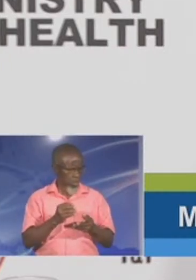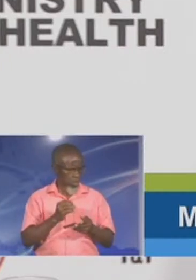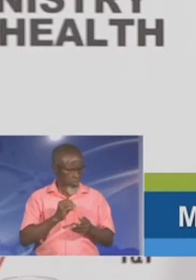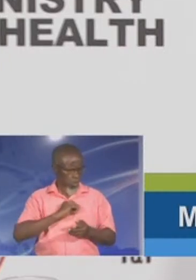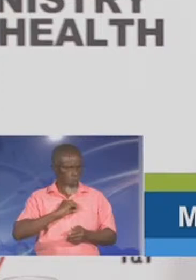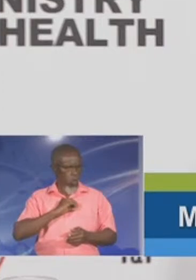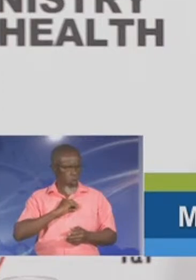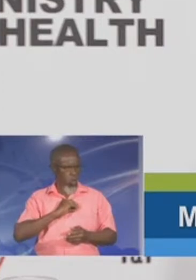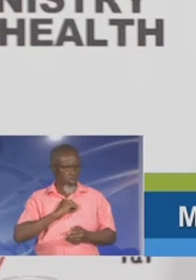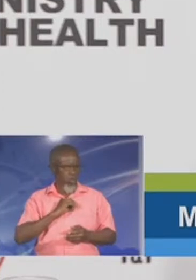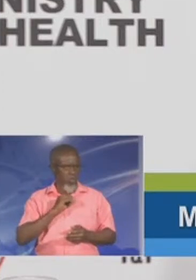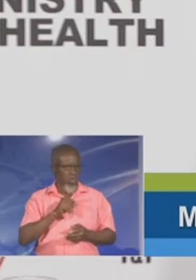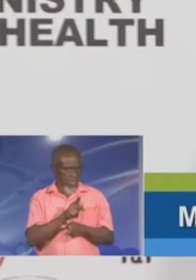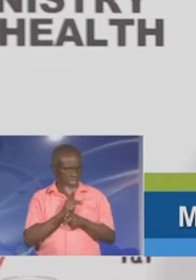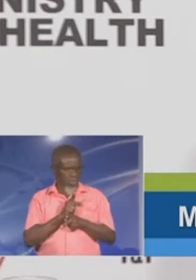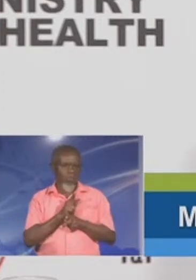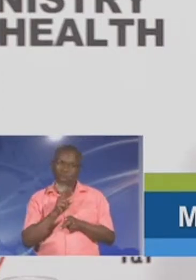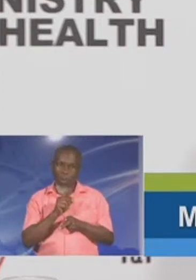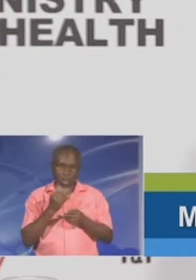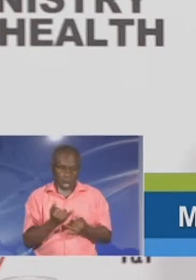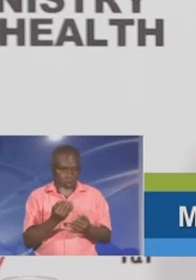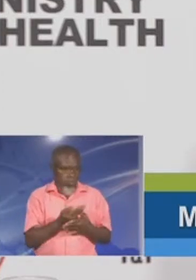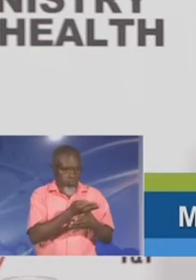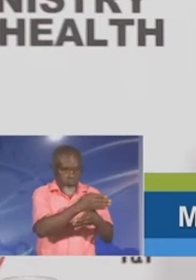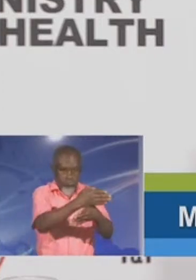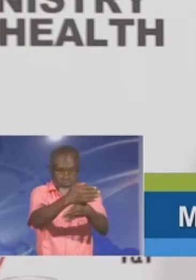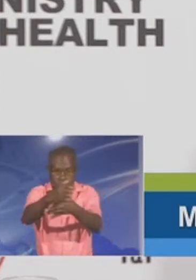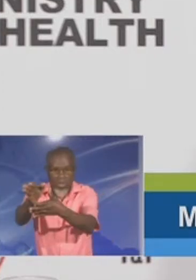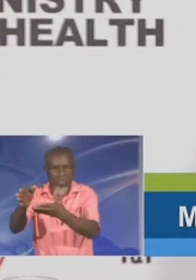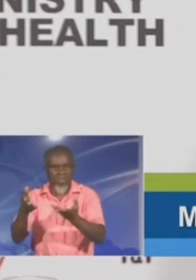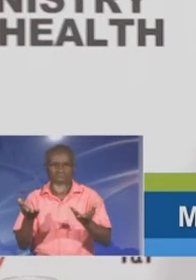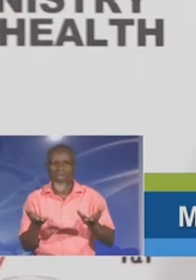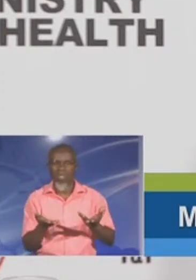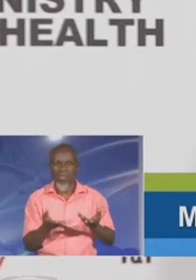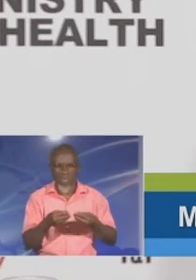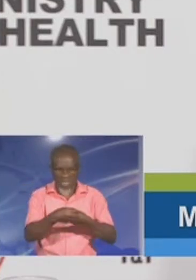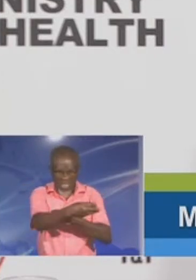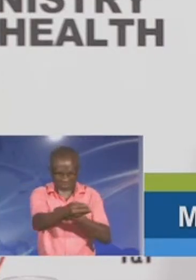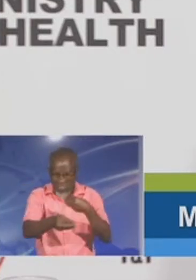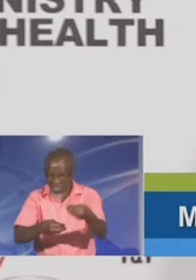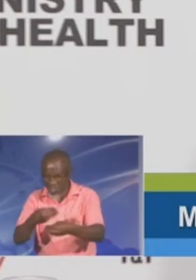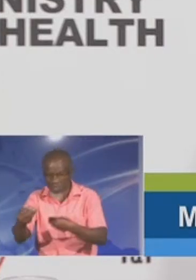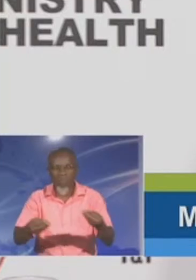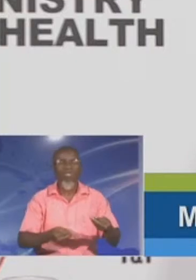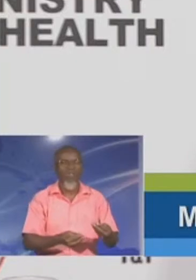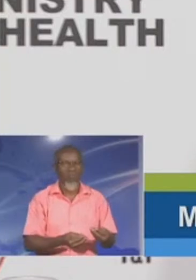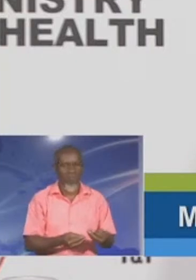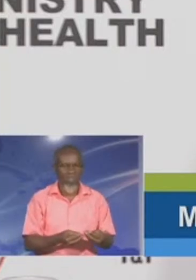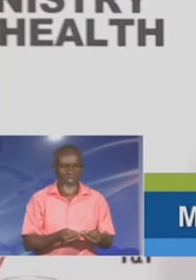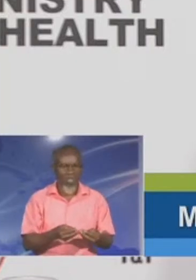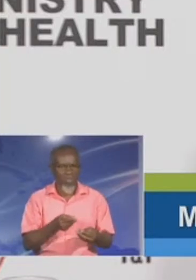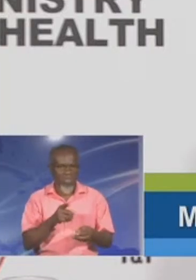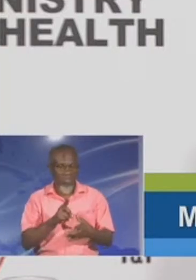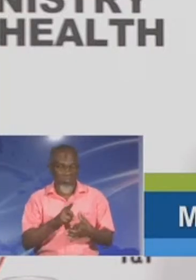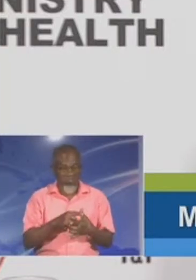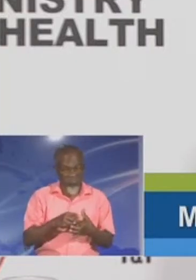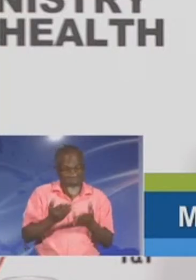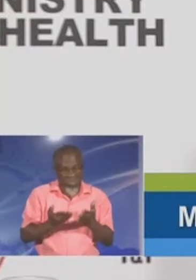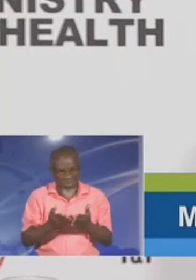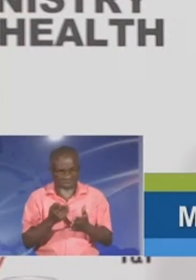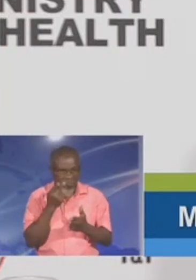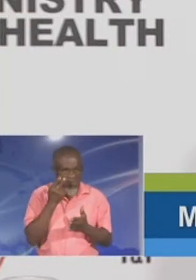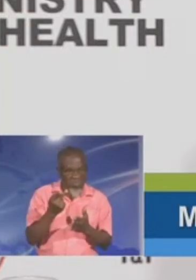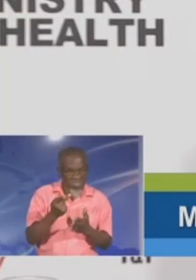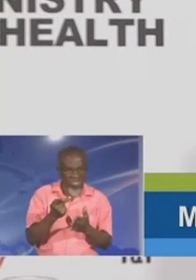note, or they may start to give away stuff. And then with regard to their mood, they may look sad, or they may